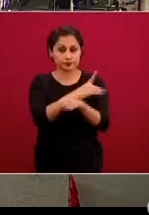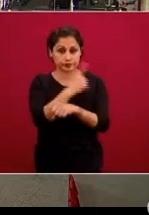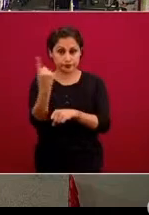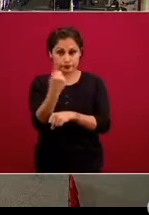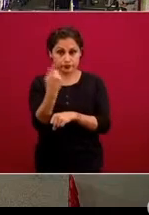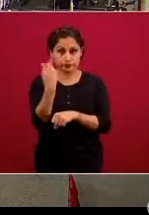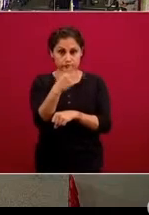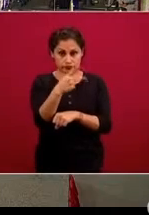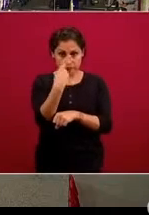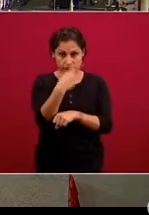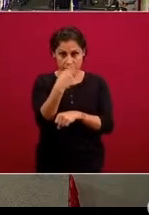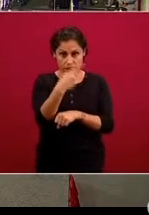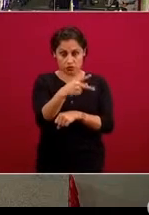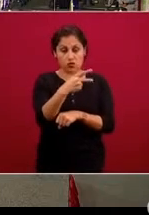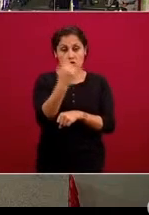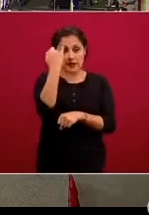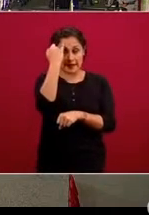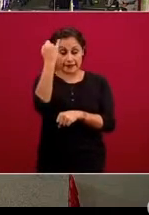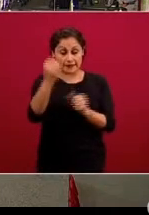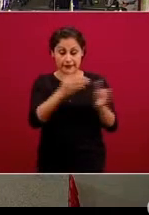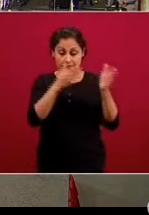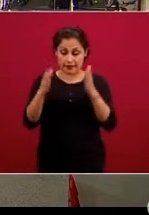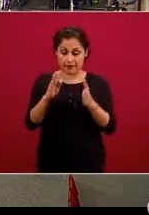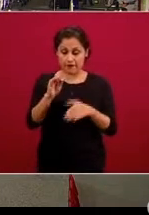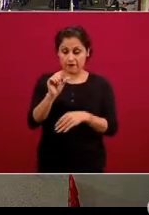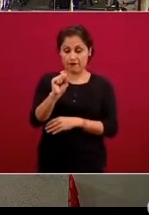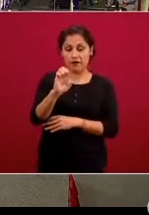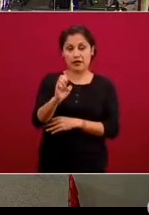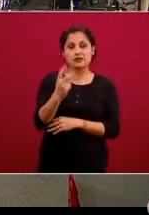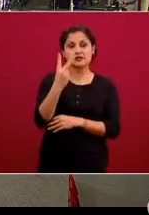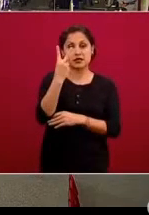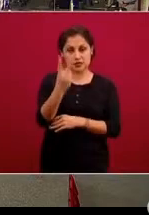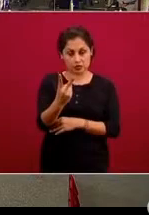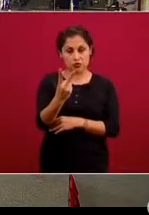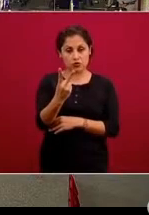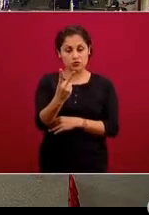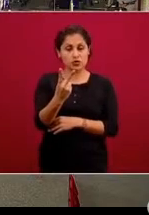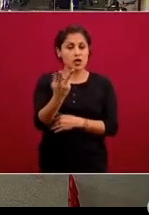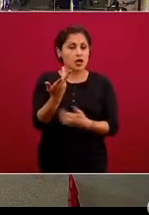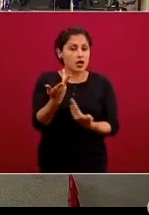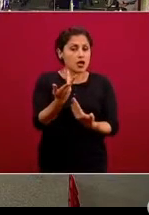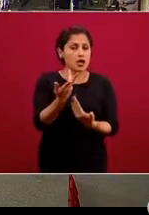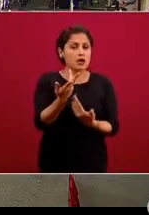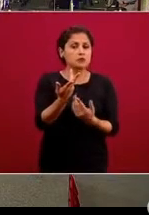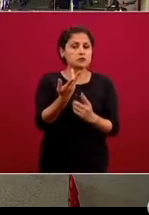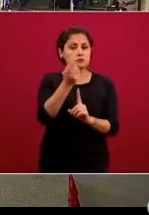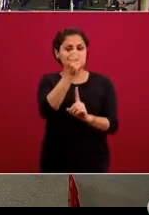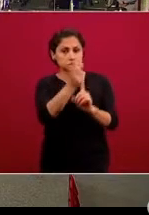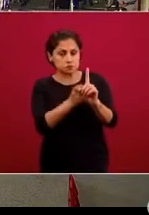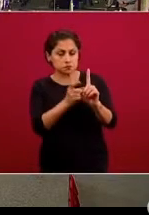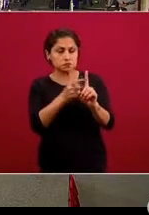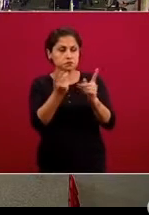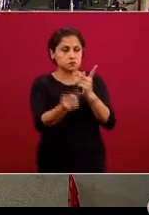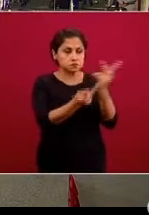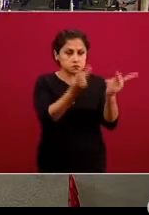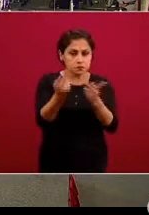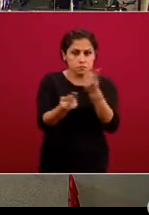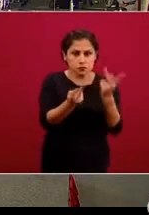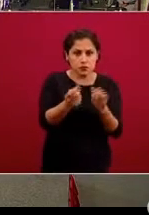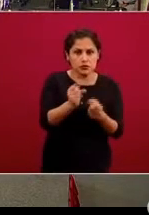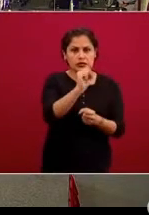have private laboratories that produce data and then they incorporate it to the federal data,